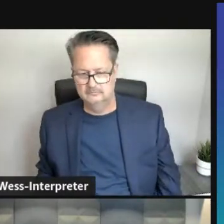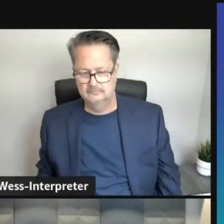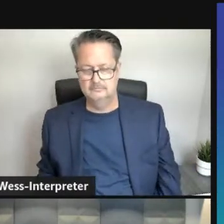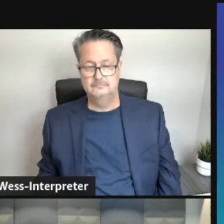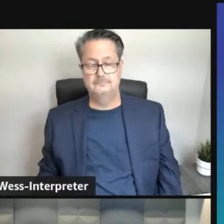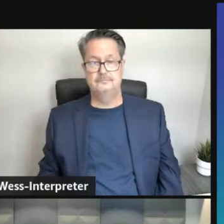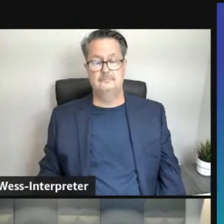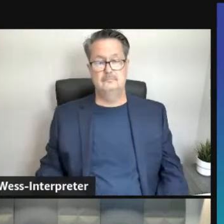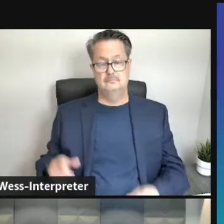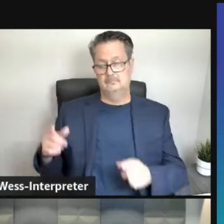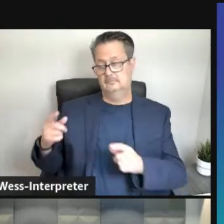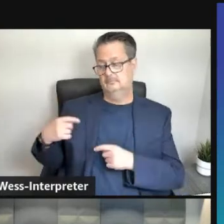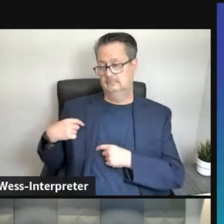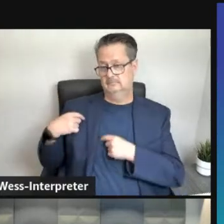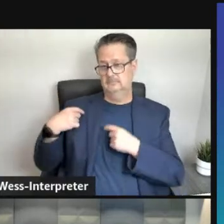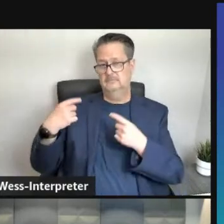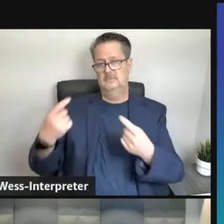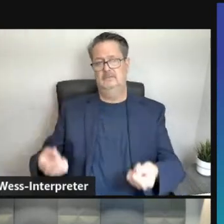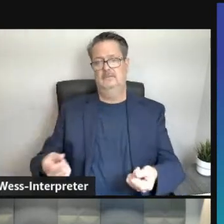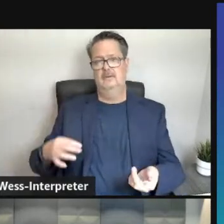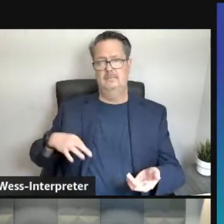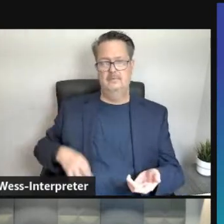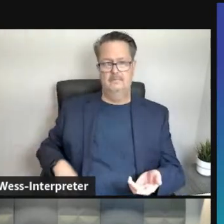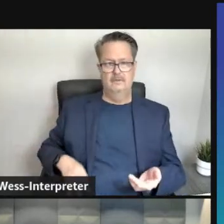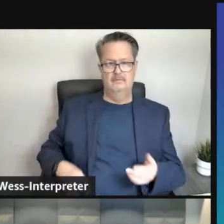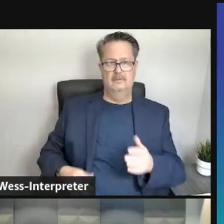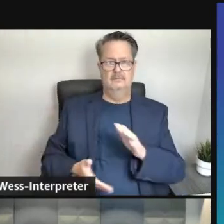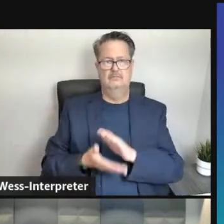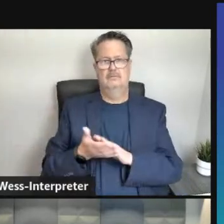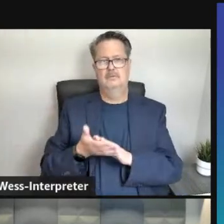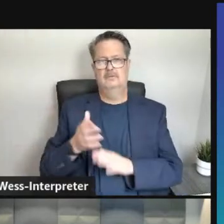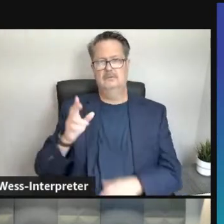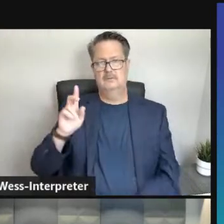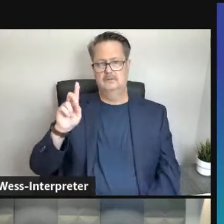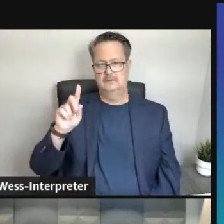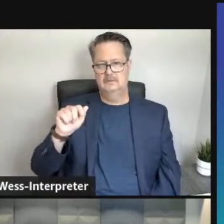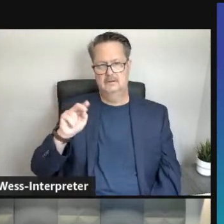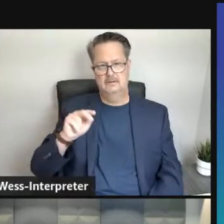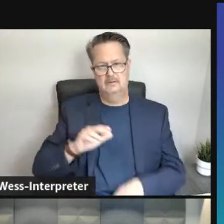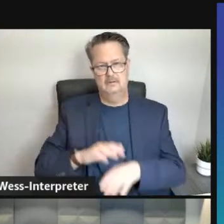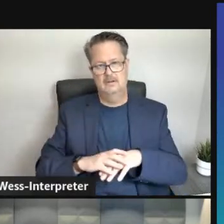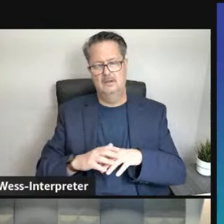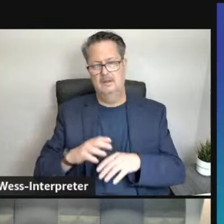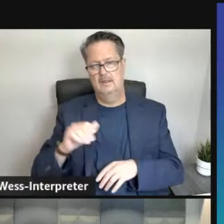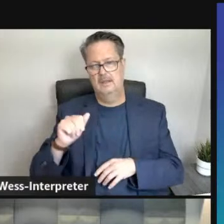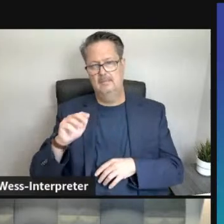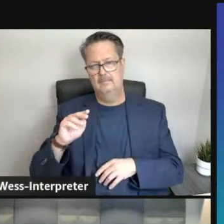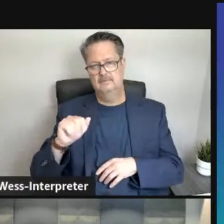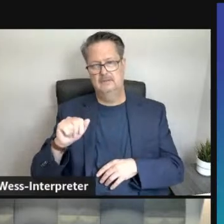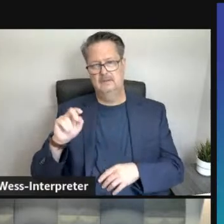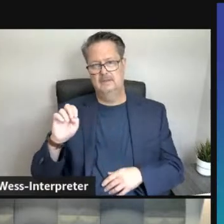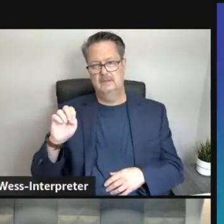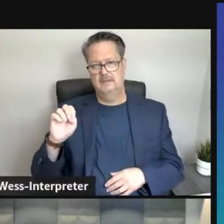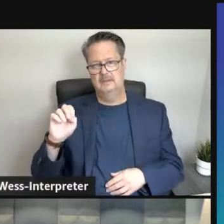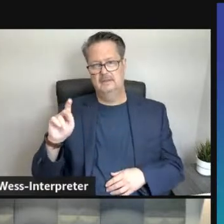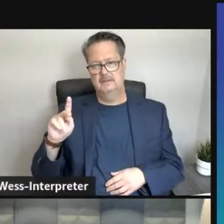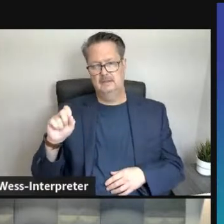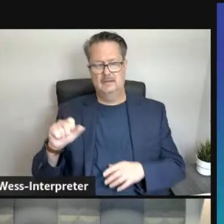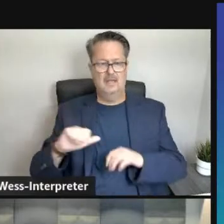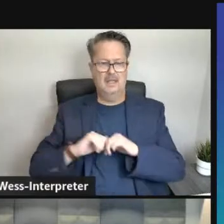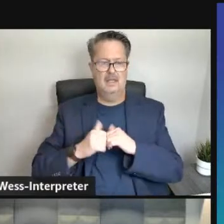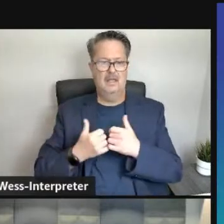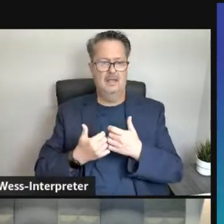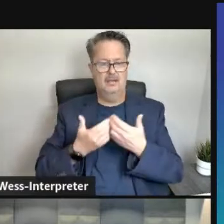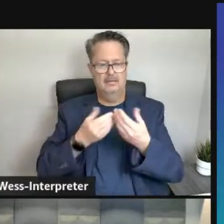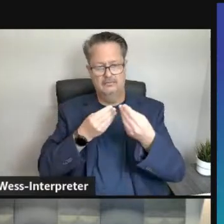So far we discussed the benefits of running data workloads on Kubernetes, right? So how to build and run these scalable data solutions